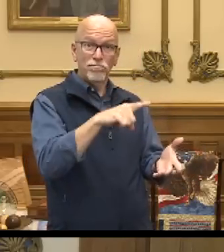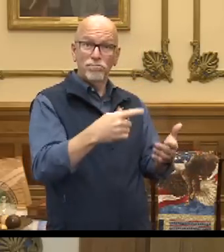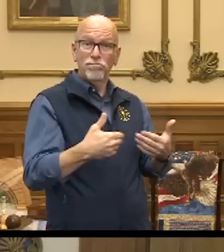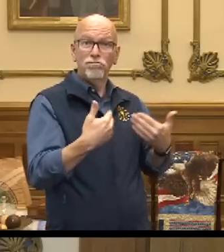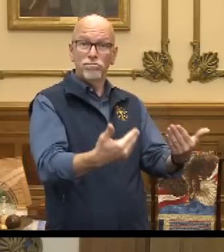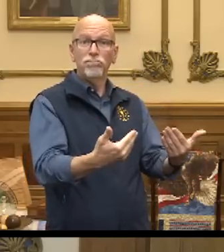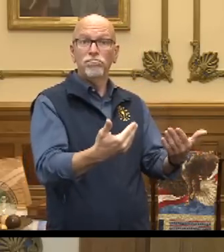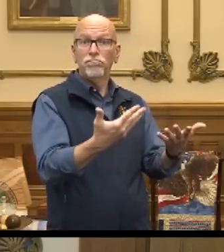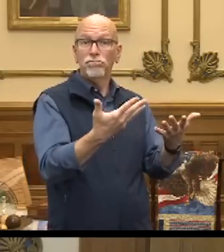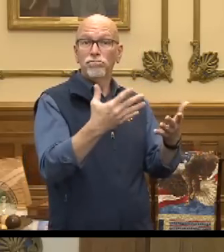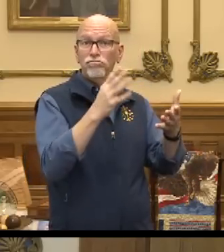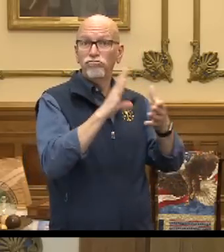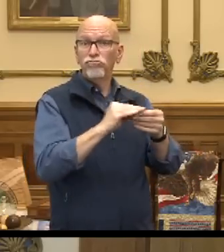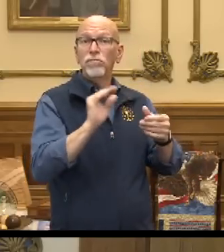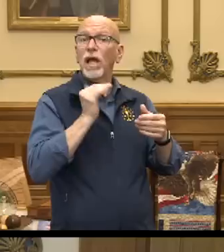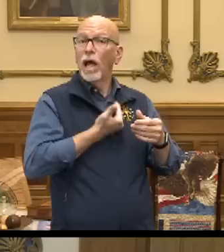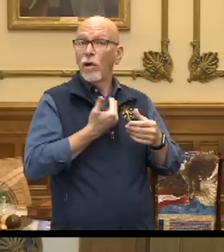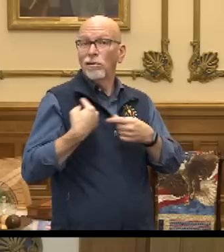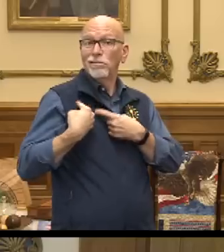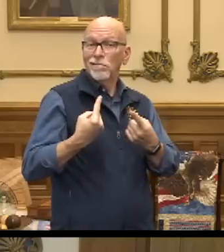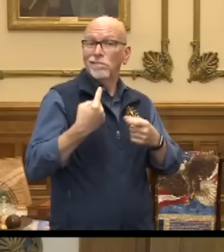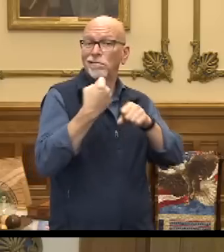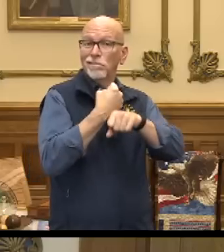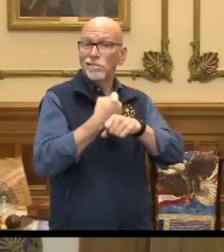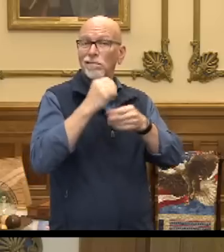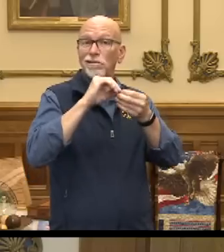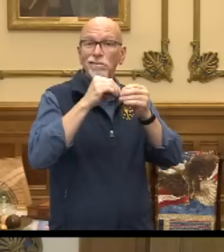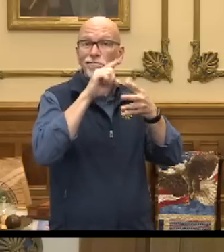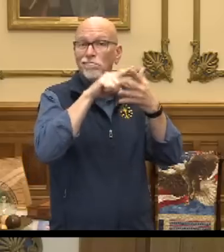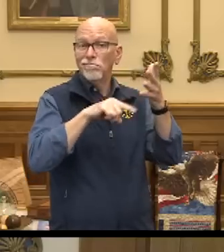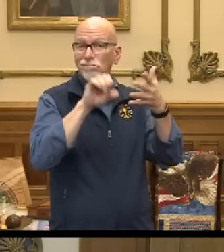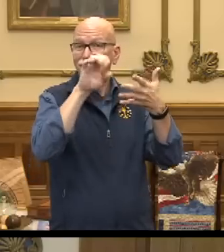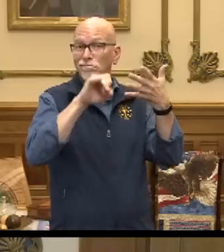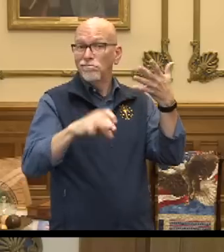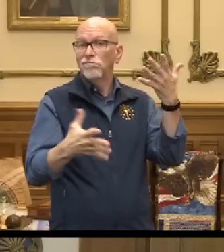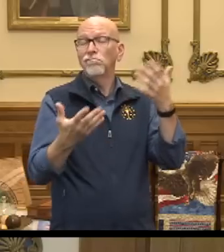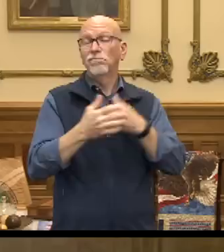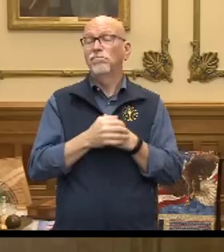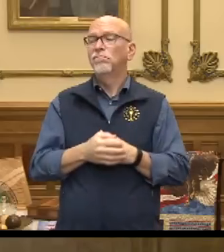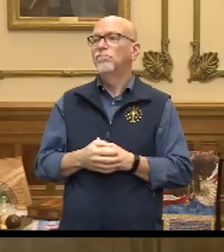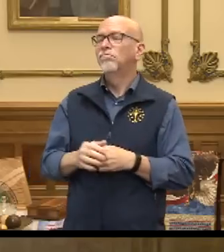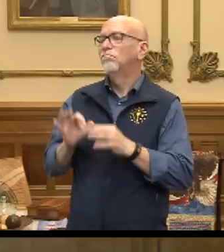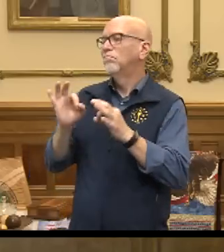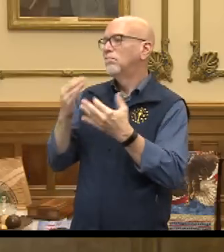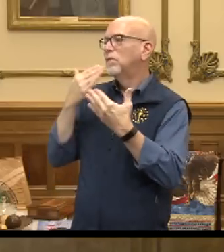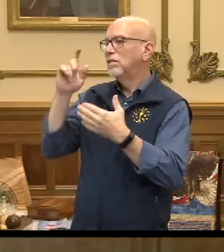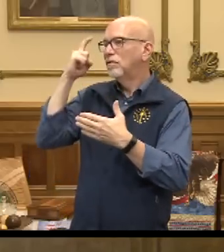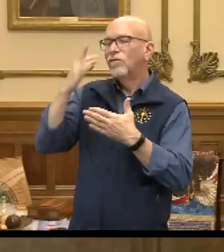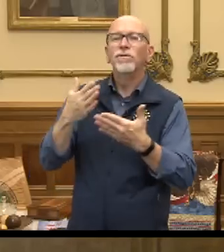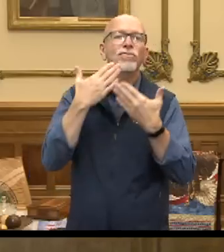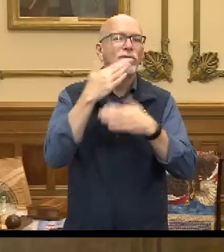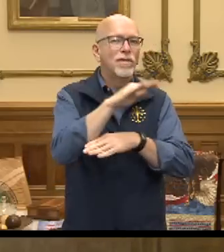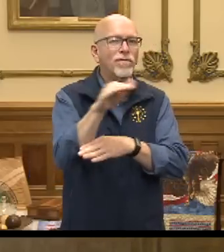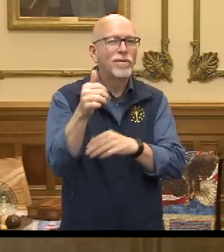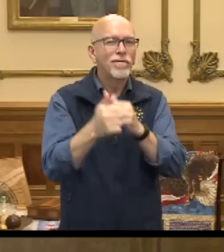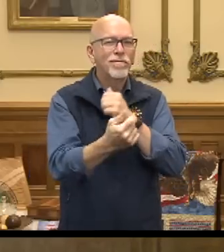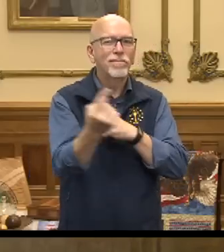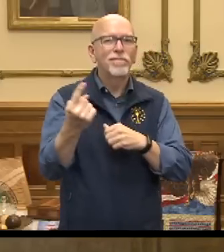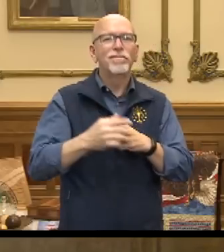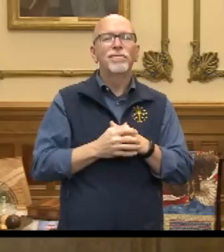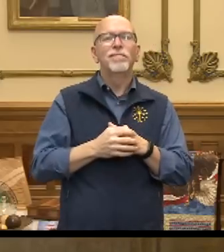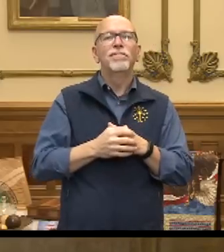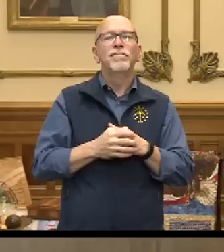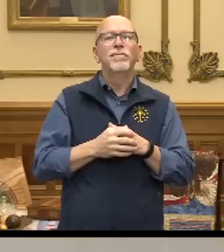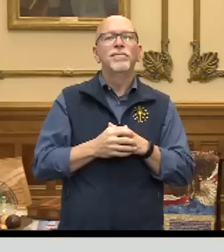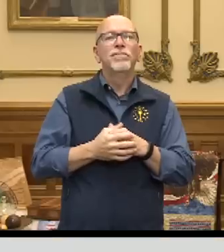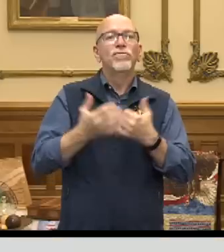into what is our latest in terms of our health indicators. Thank you, Governor. Good afternoon, Hoosiers. Today,